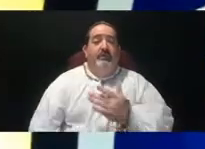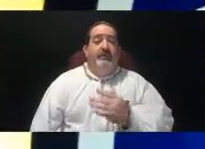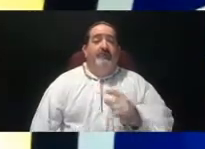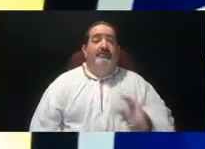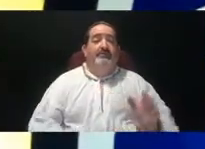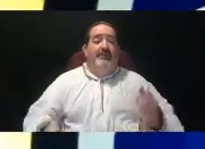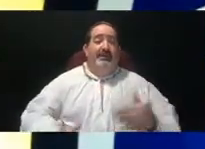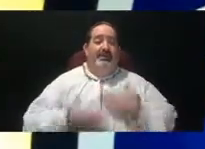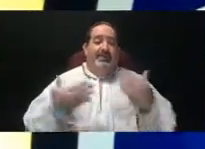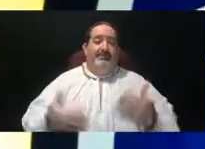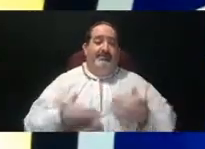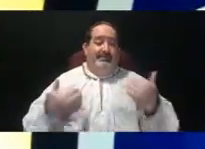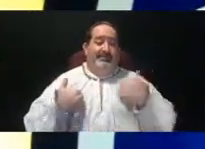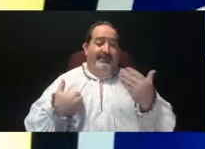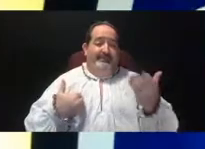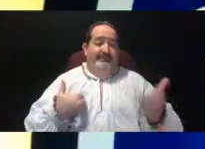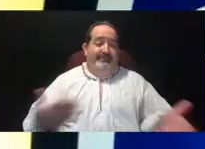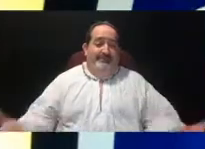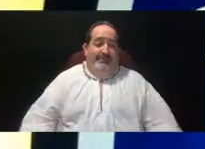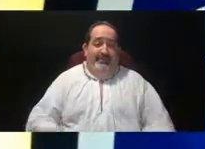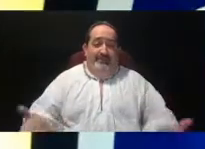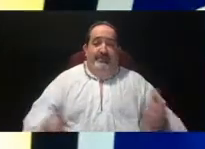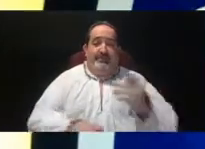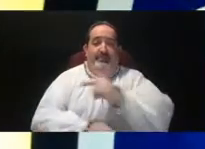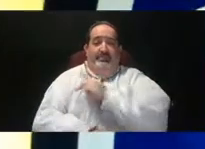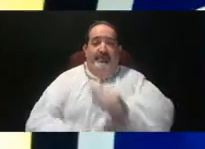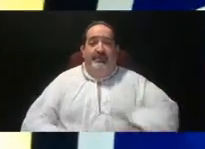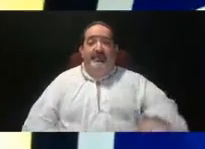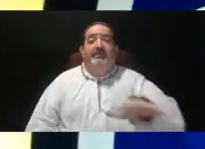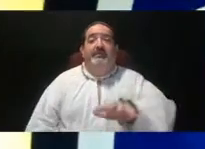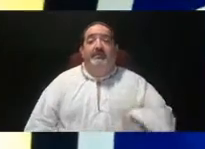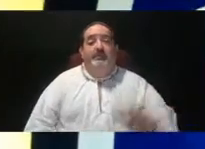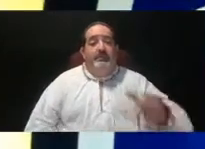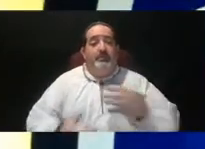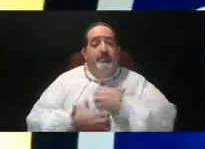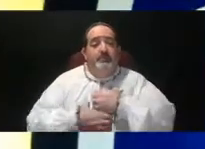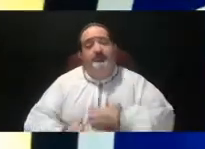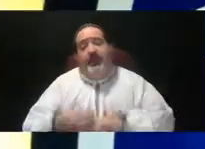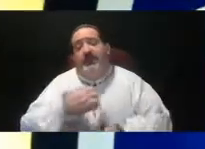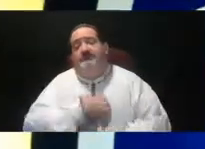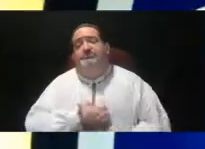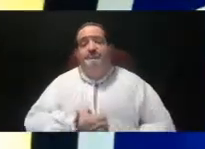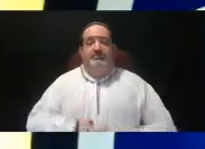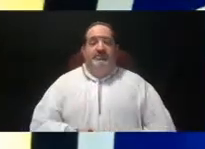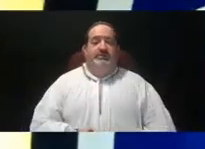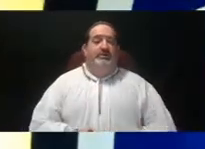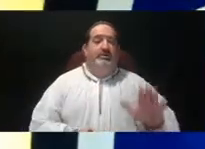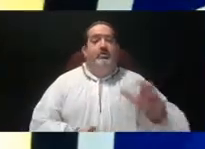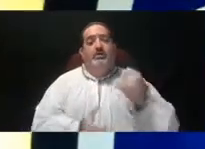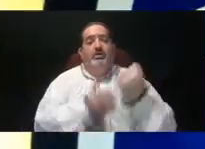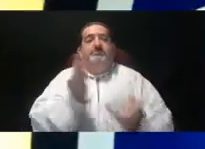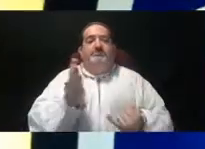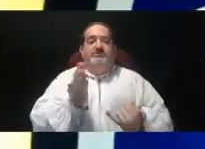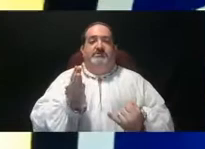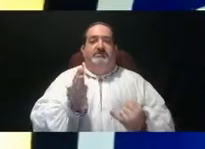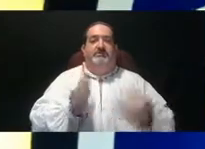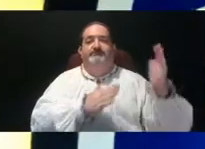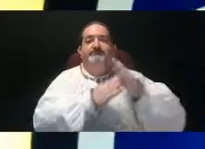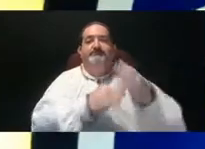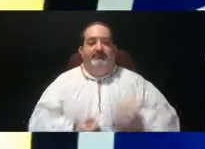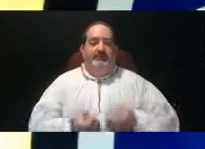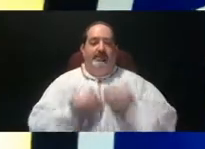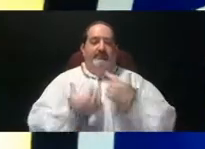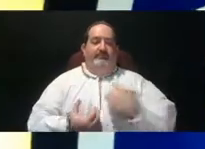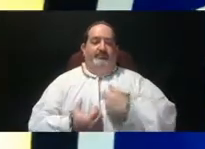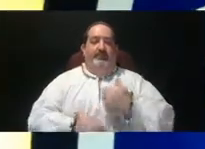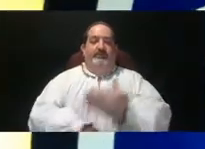grateful to have her in this kingdom. Her passion and her art just truly inspires me to be